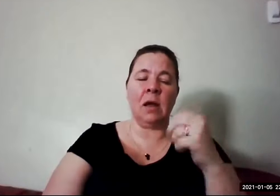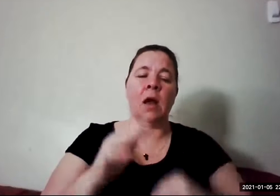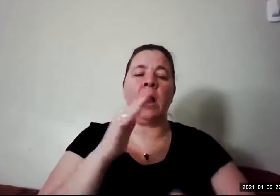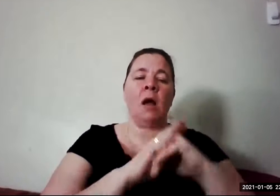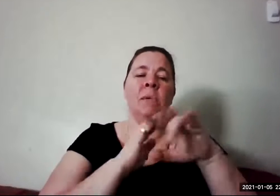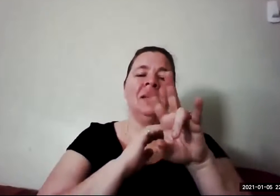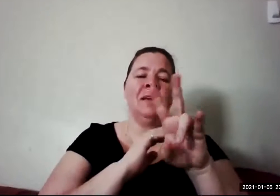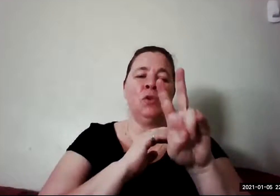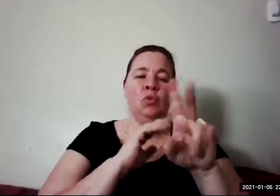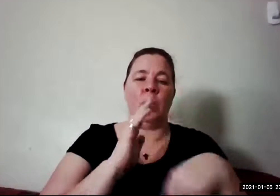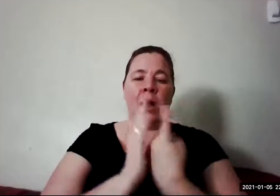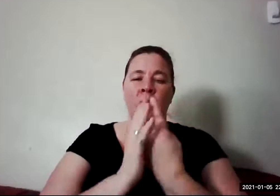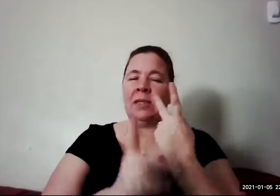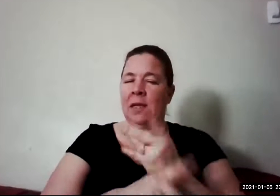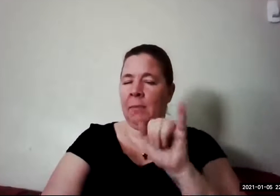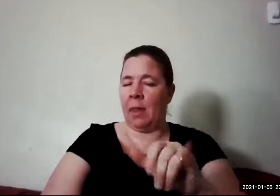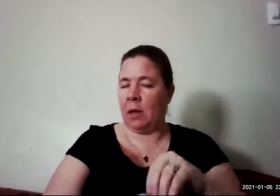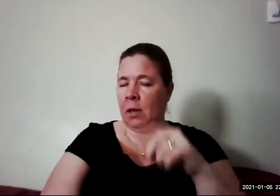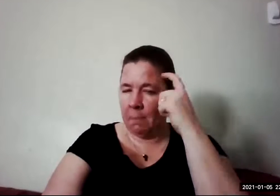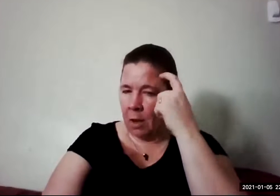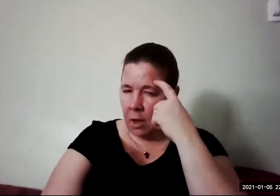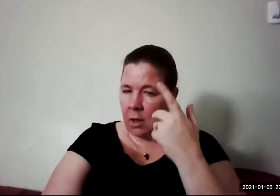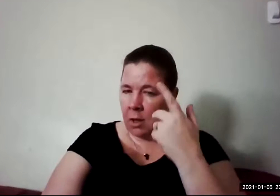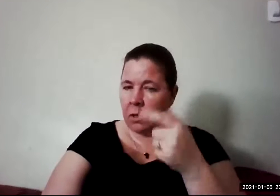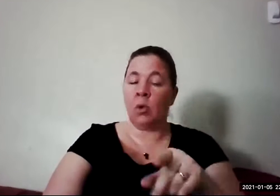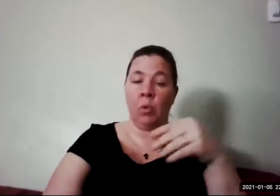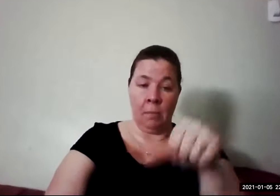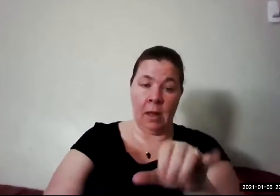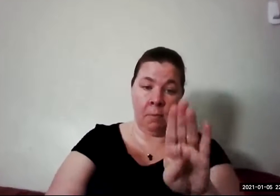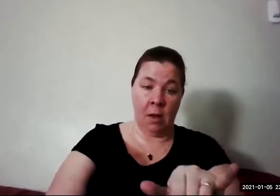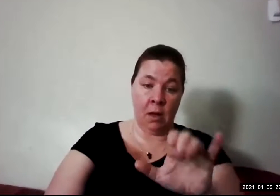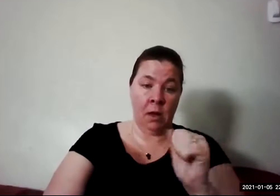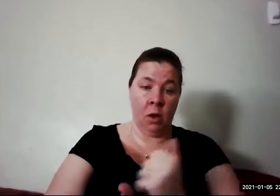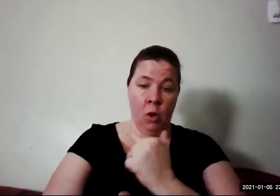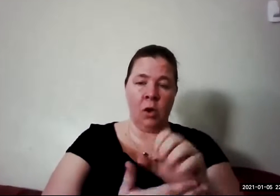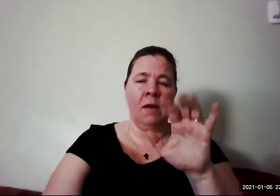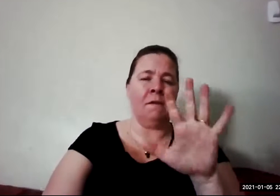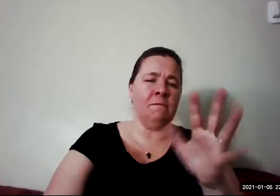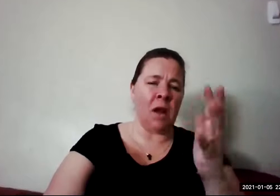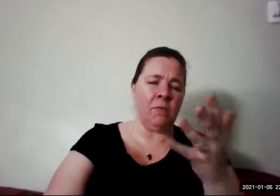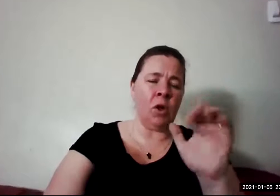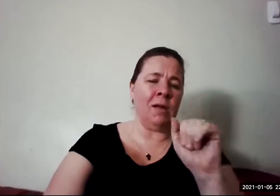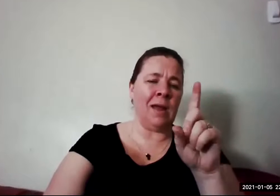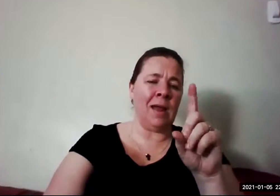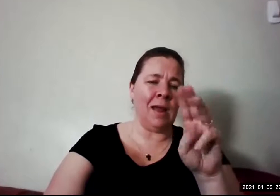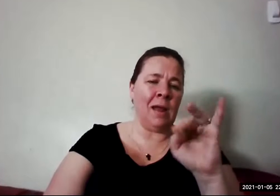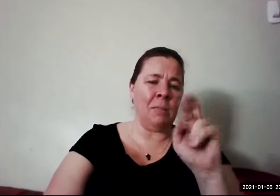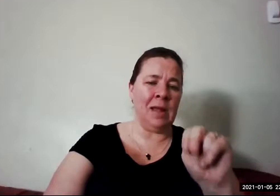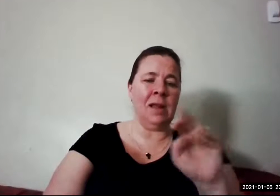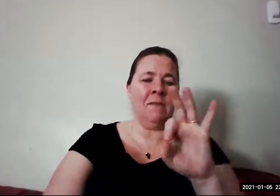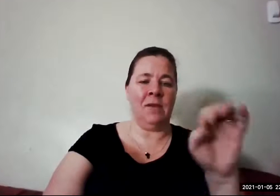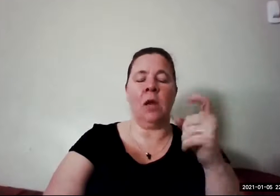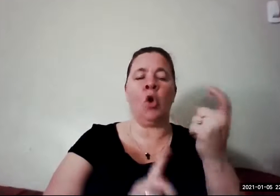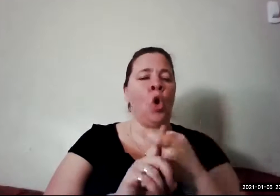hours. So just bear that in mind. If you pay by card, there's a $5 admin fee, and but it's immediate and